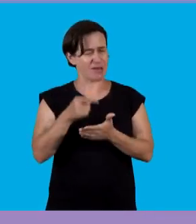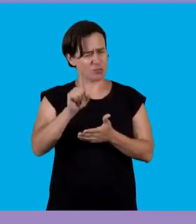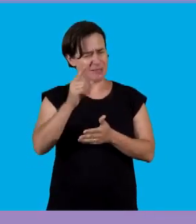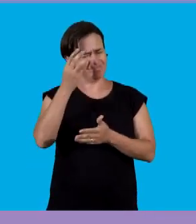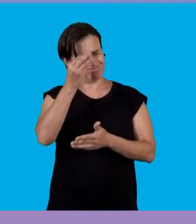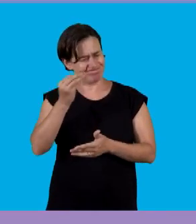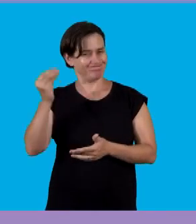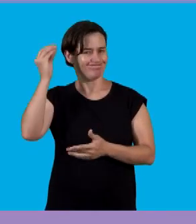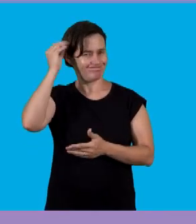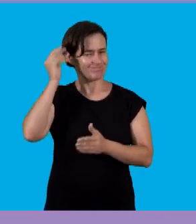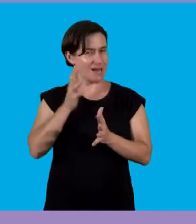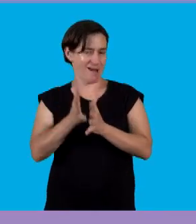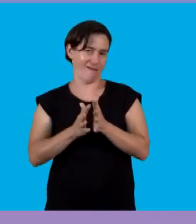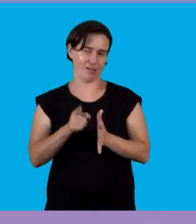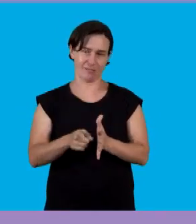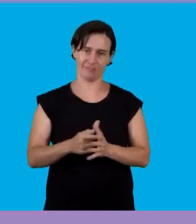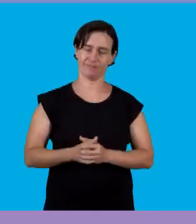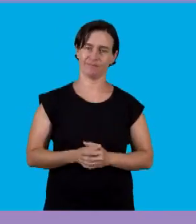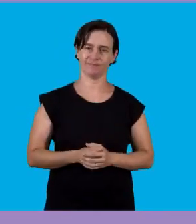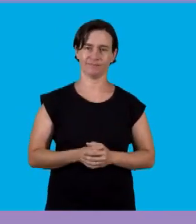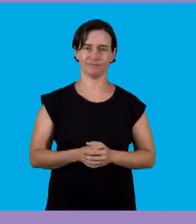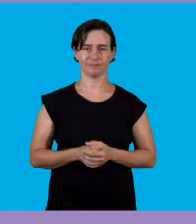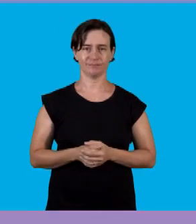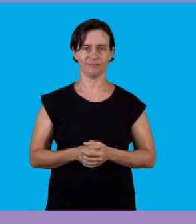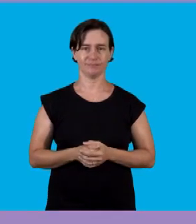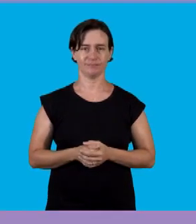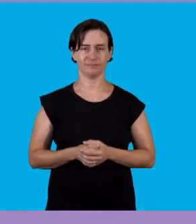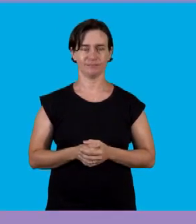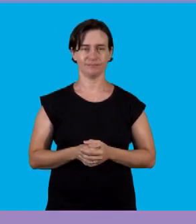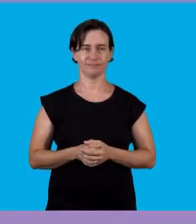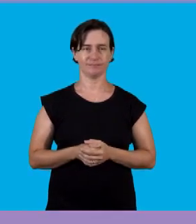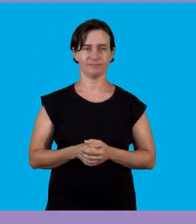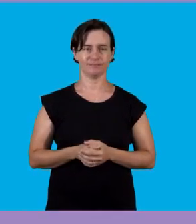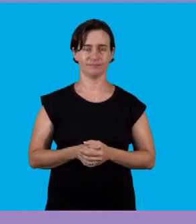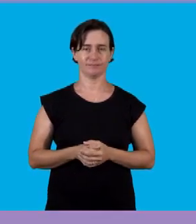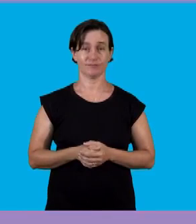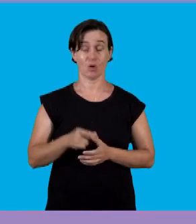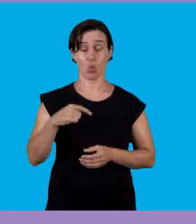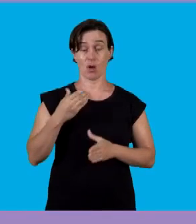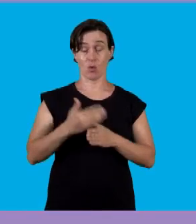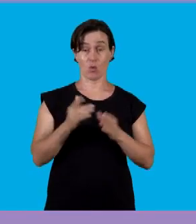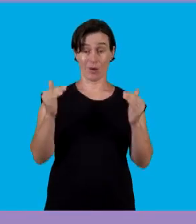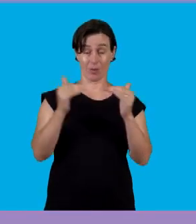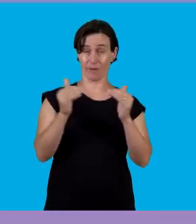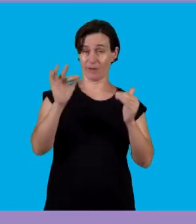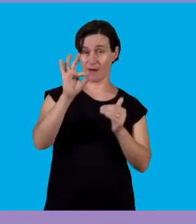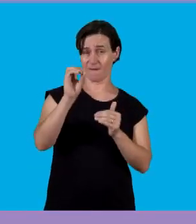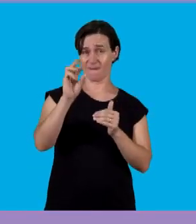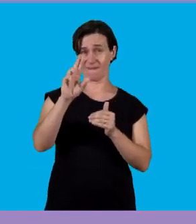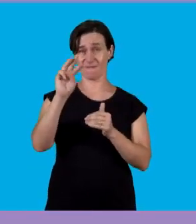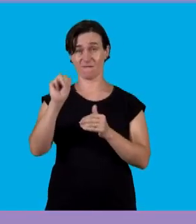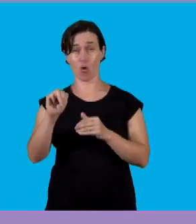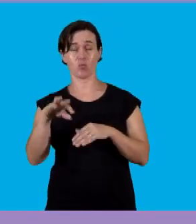mind when you are working with functions and relationships. So when we work with equivalent forms